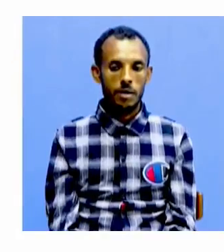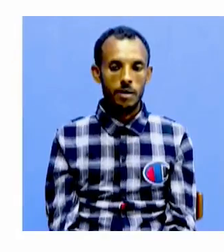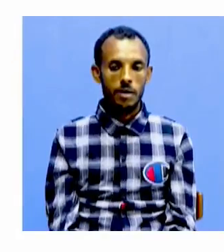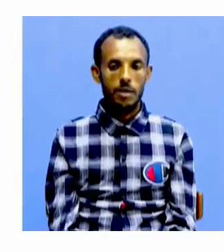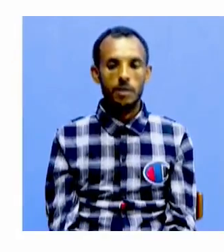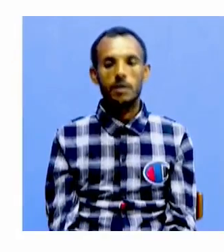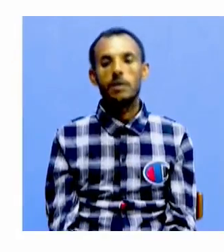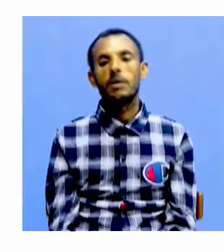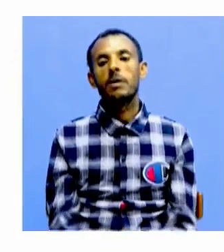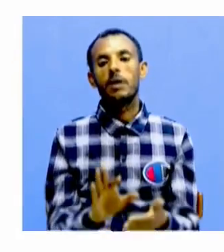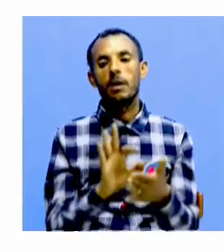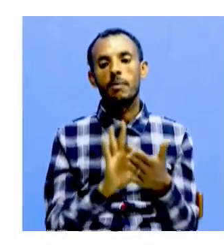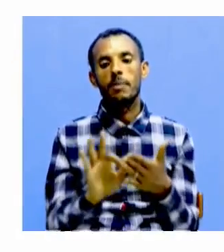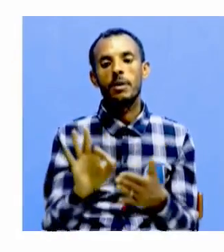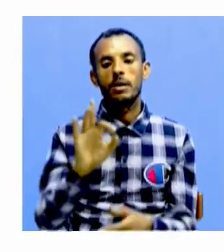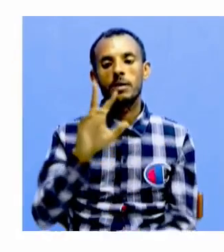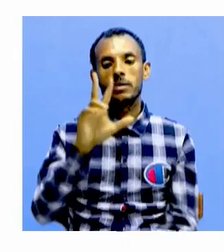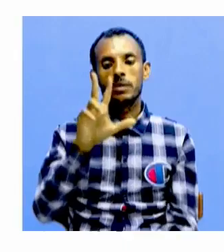Number 3.